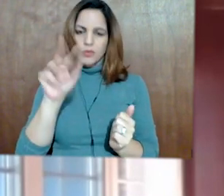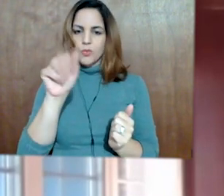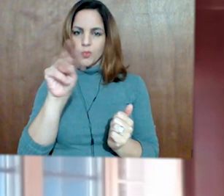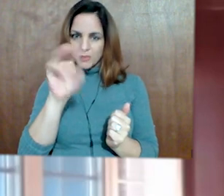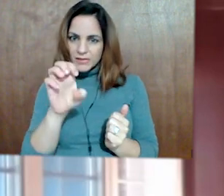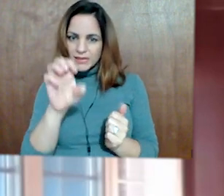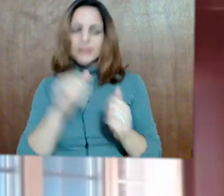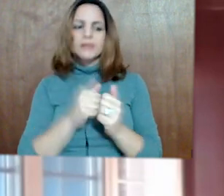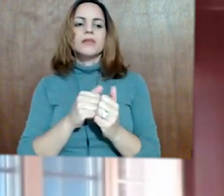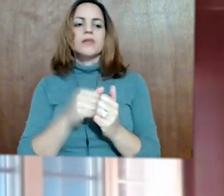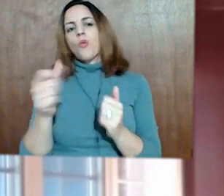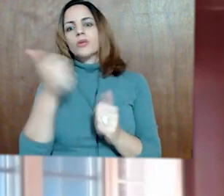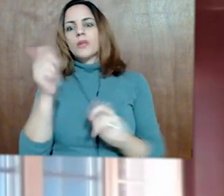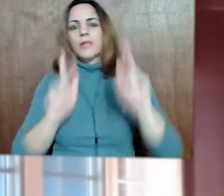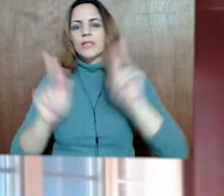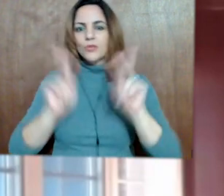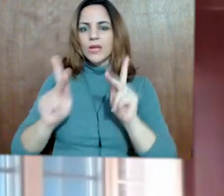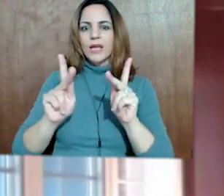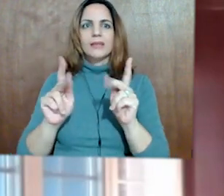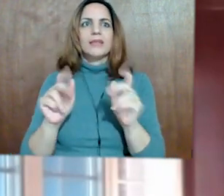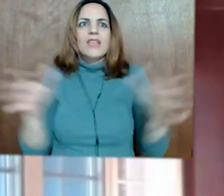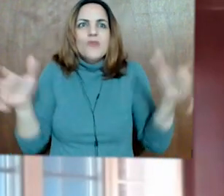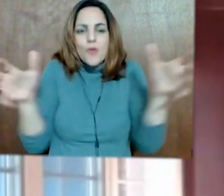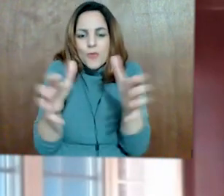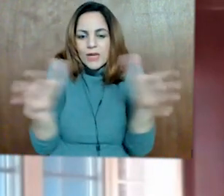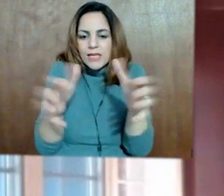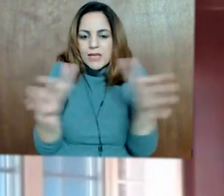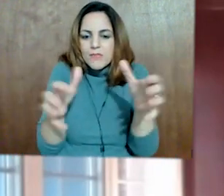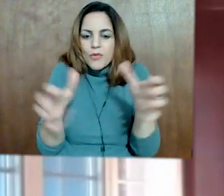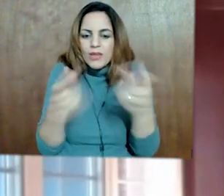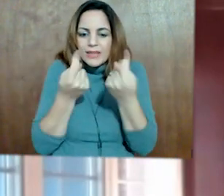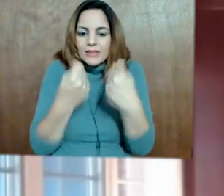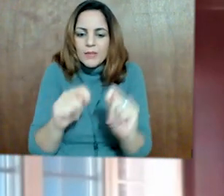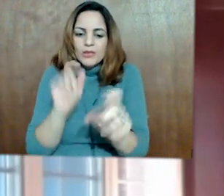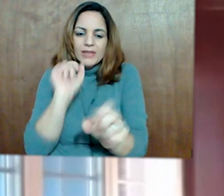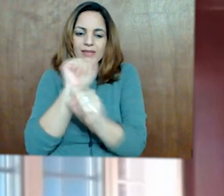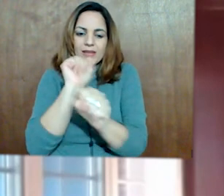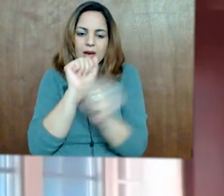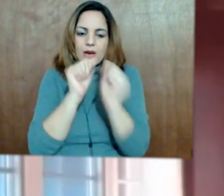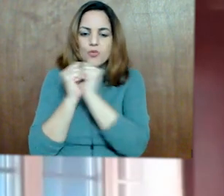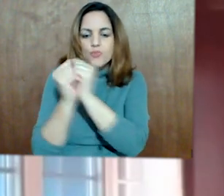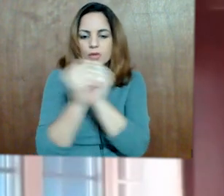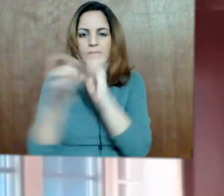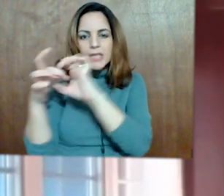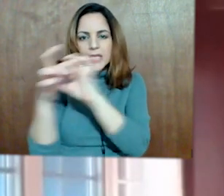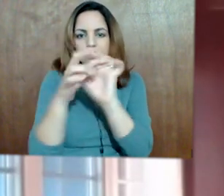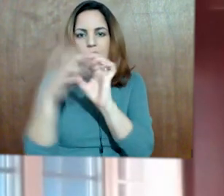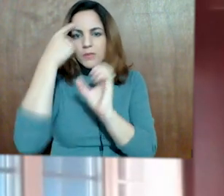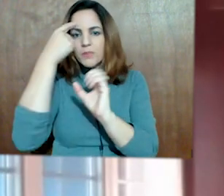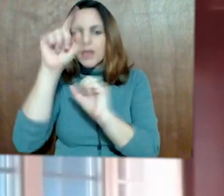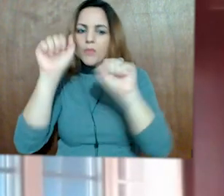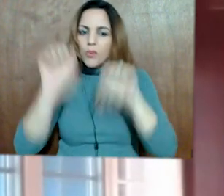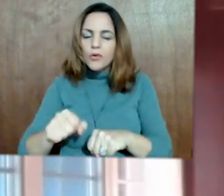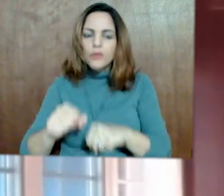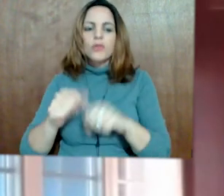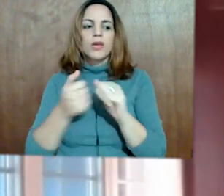need to work together to combat narrow nationalism in all of our communities, and to